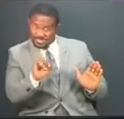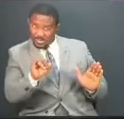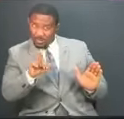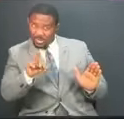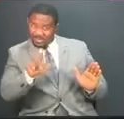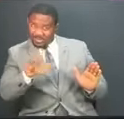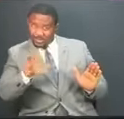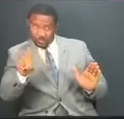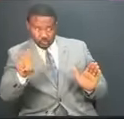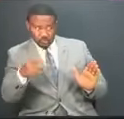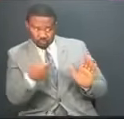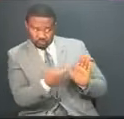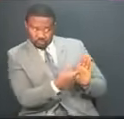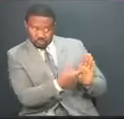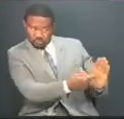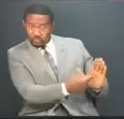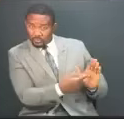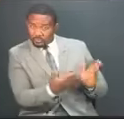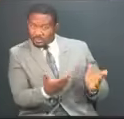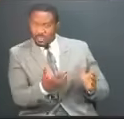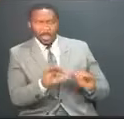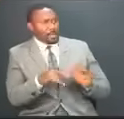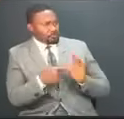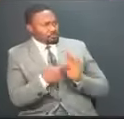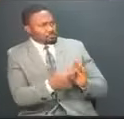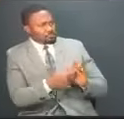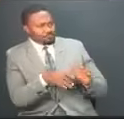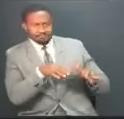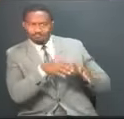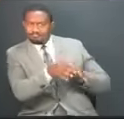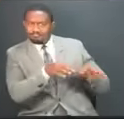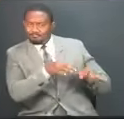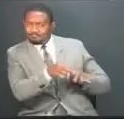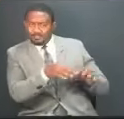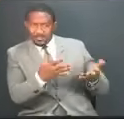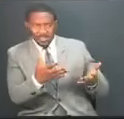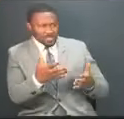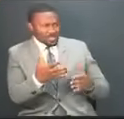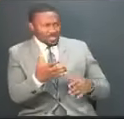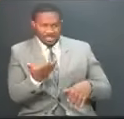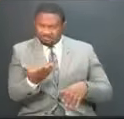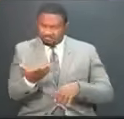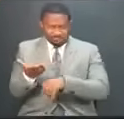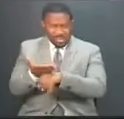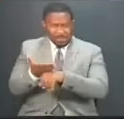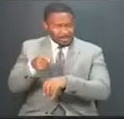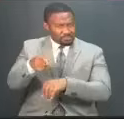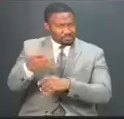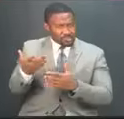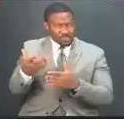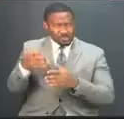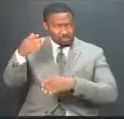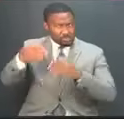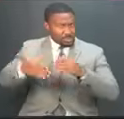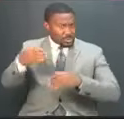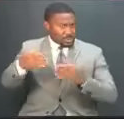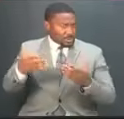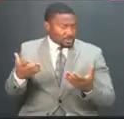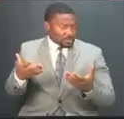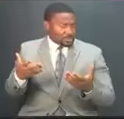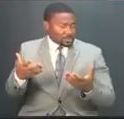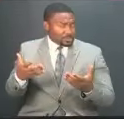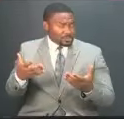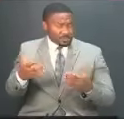132 and tried to indicate to them that filing an appeal or even